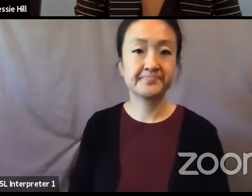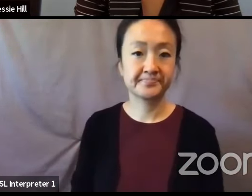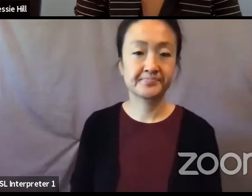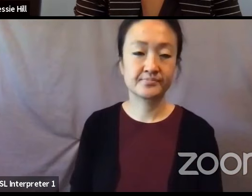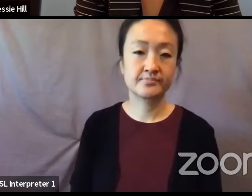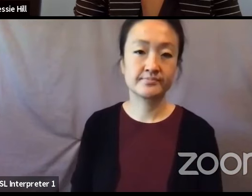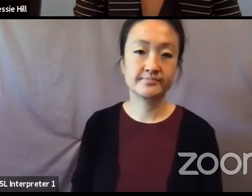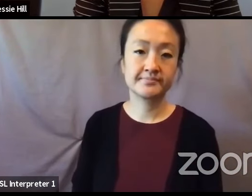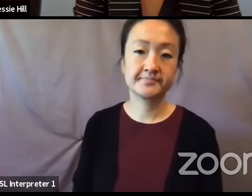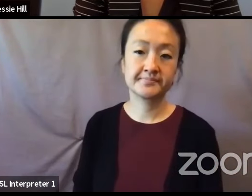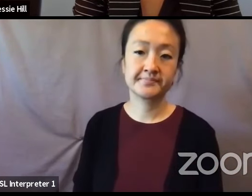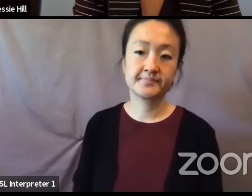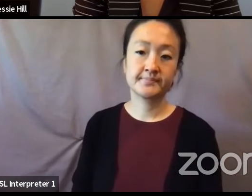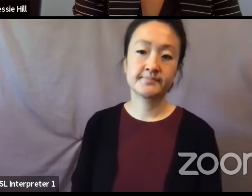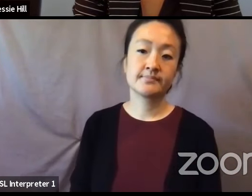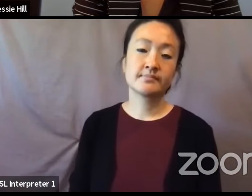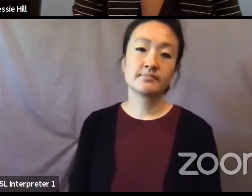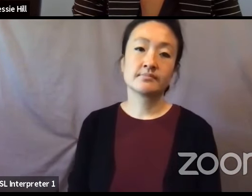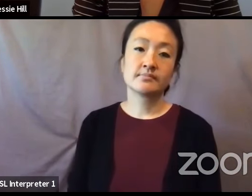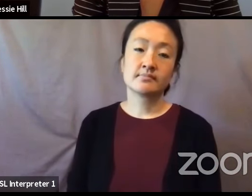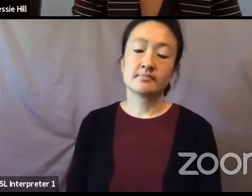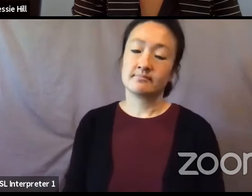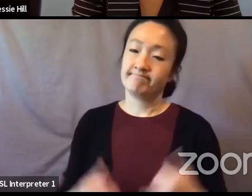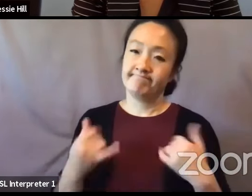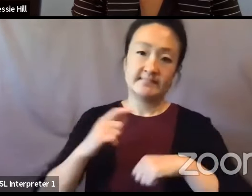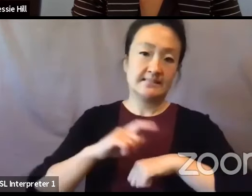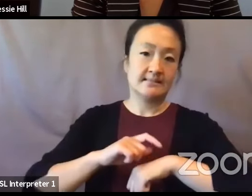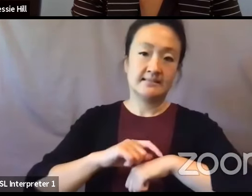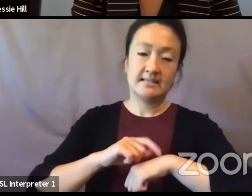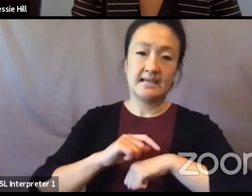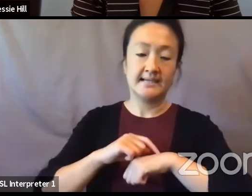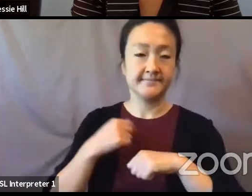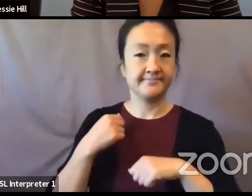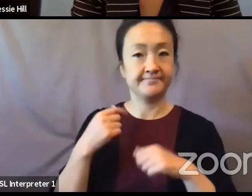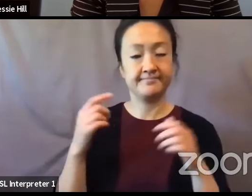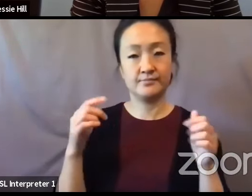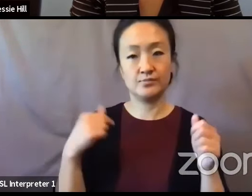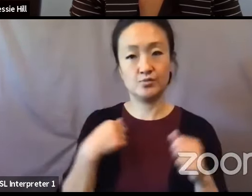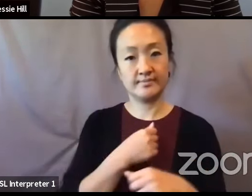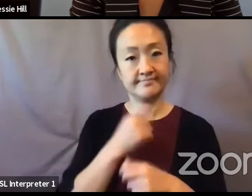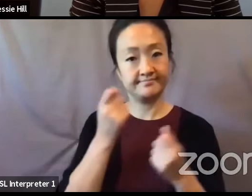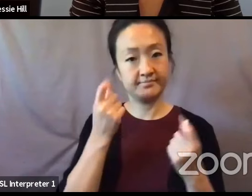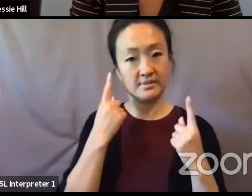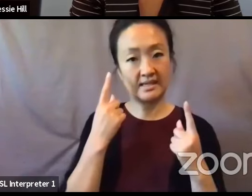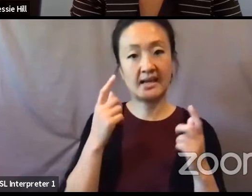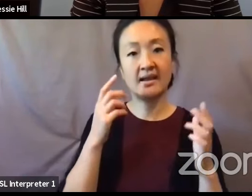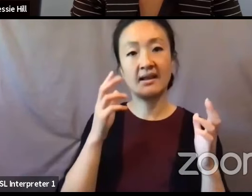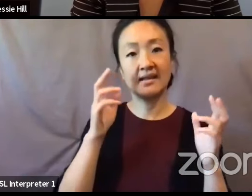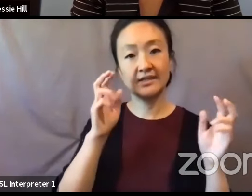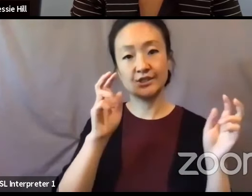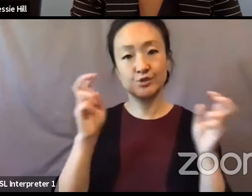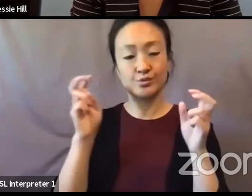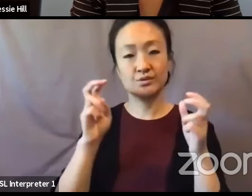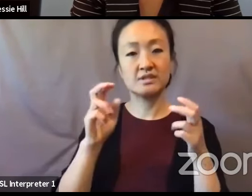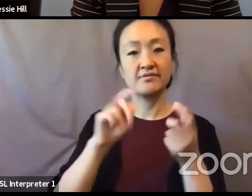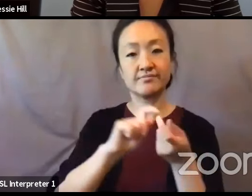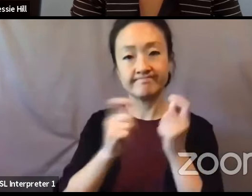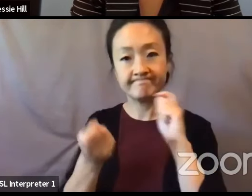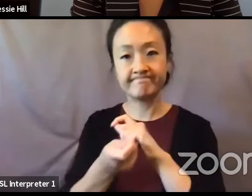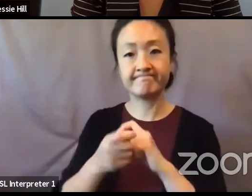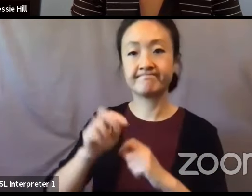I really think that it is time that we've gotten our heads around issues of reform around how we think